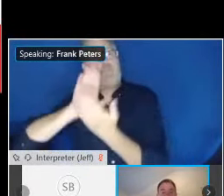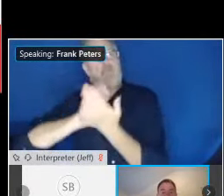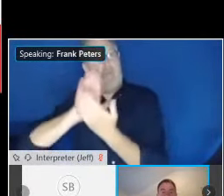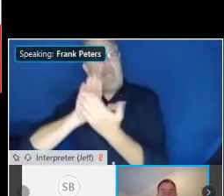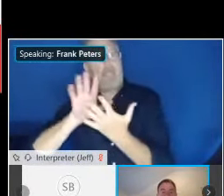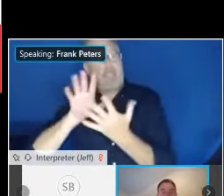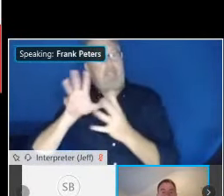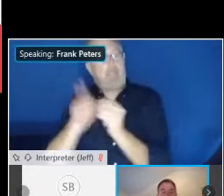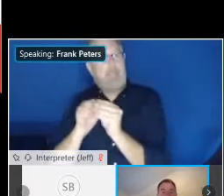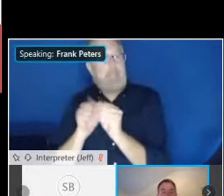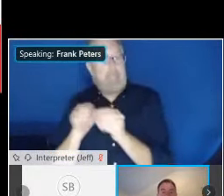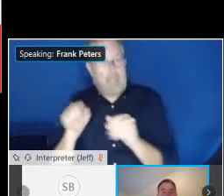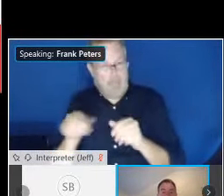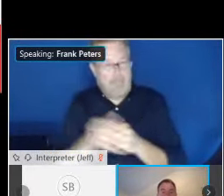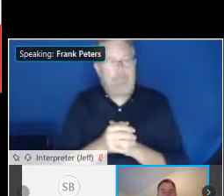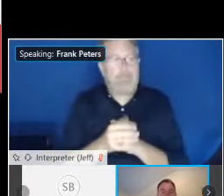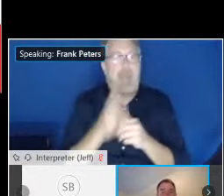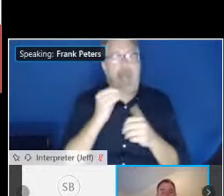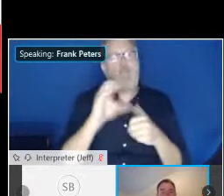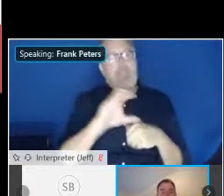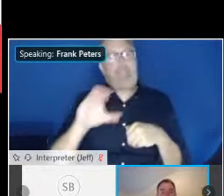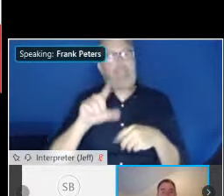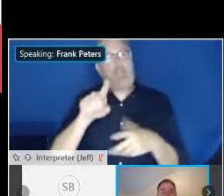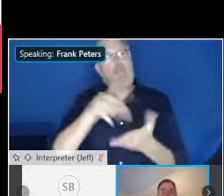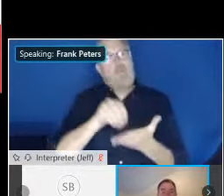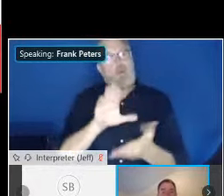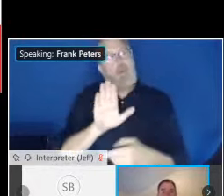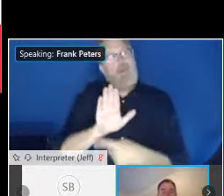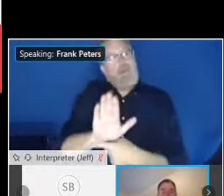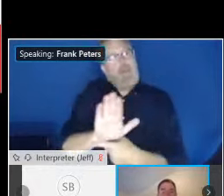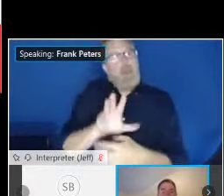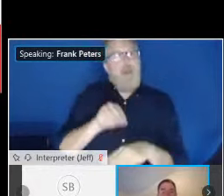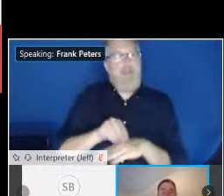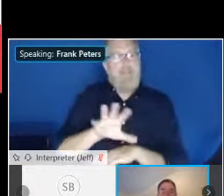a CC to the student's advisor.